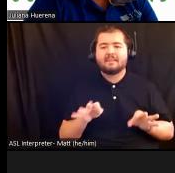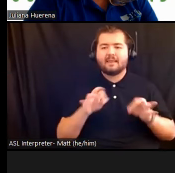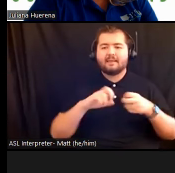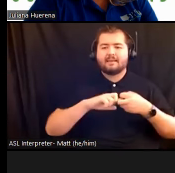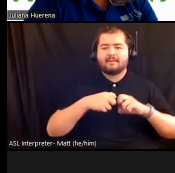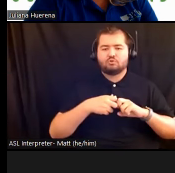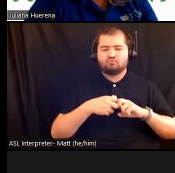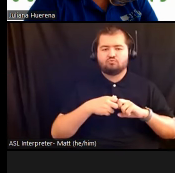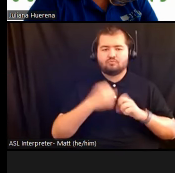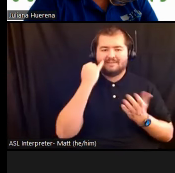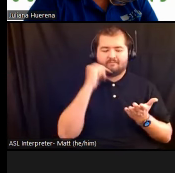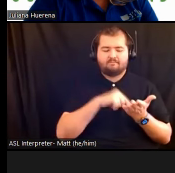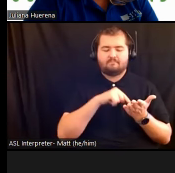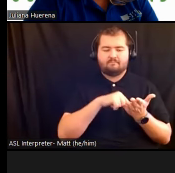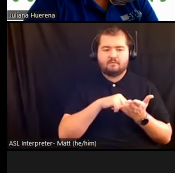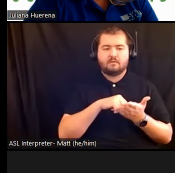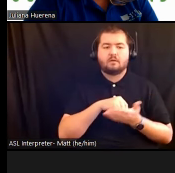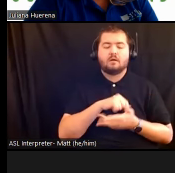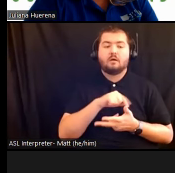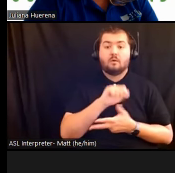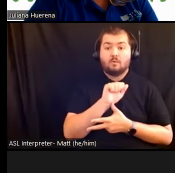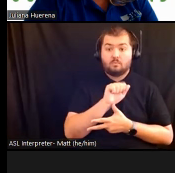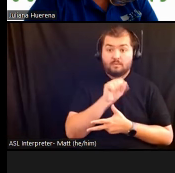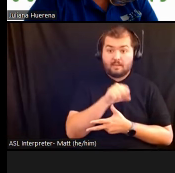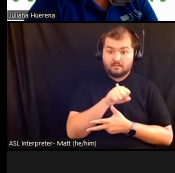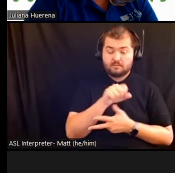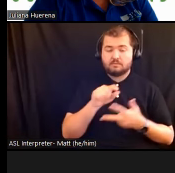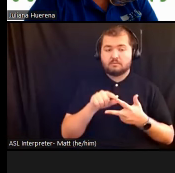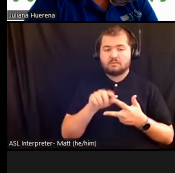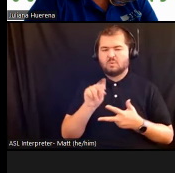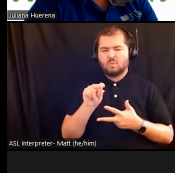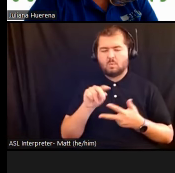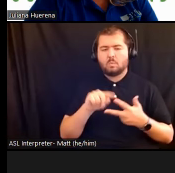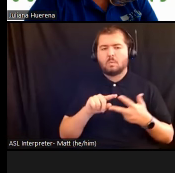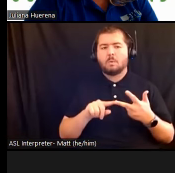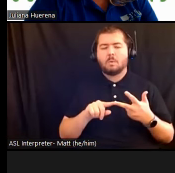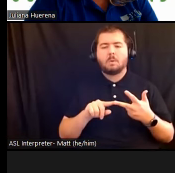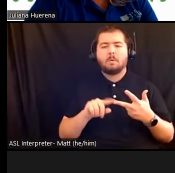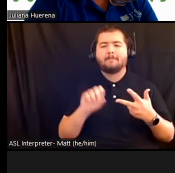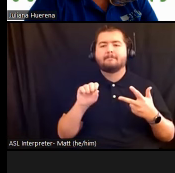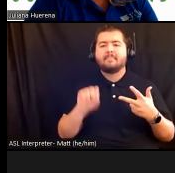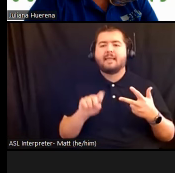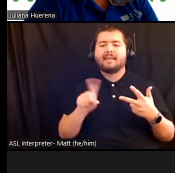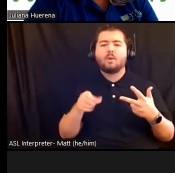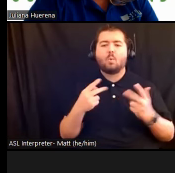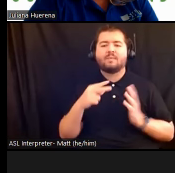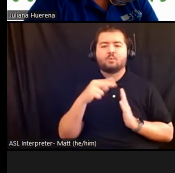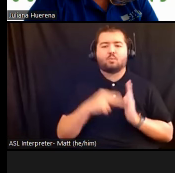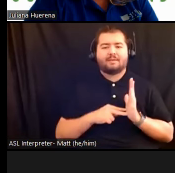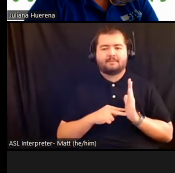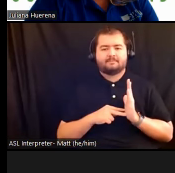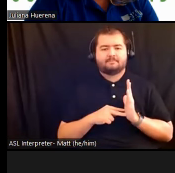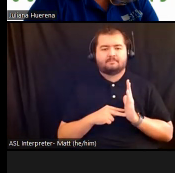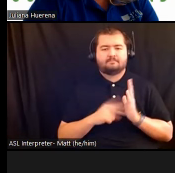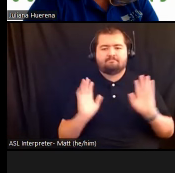we have A for yes, B, no, C, they can only they can only read it to